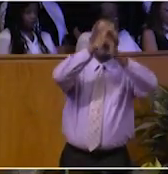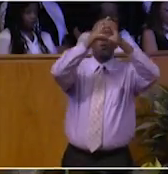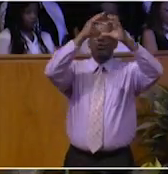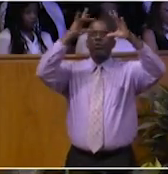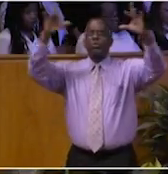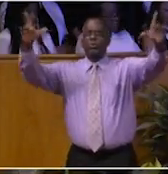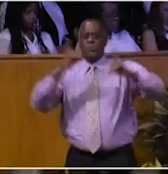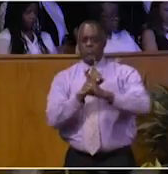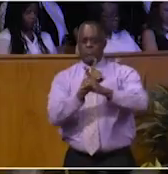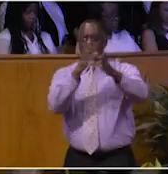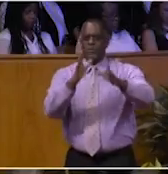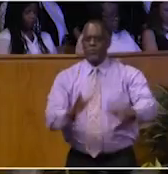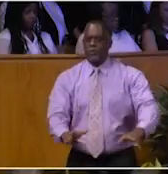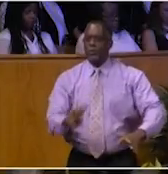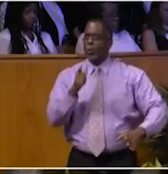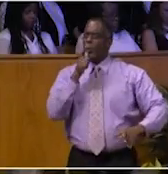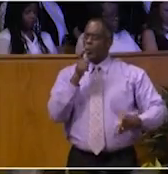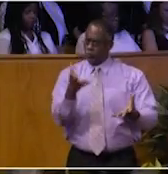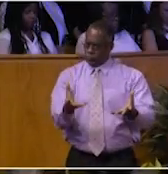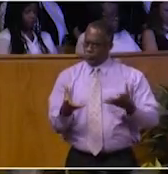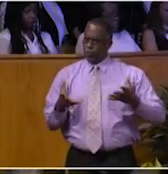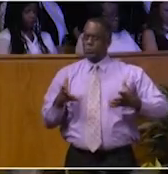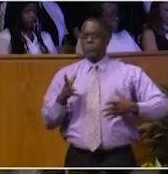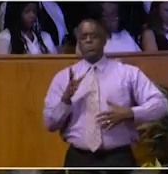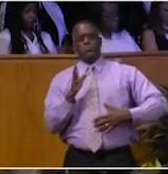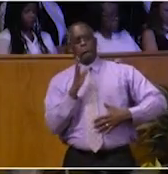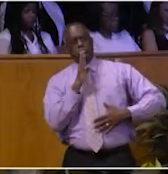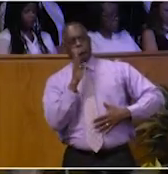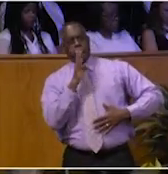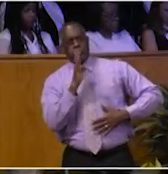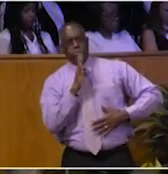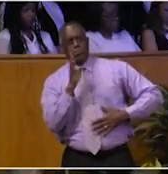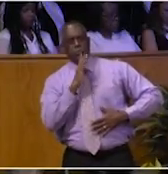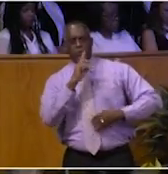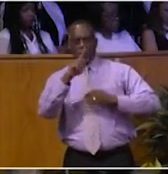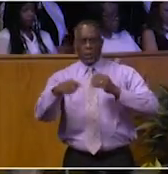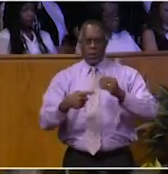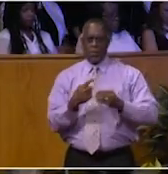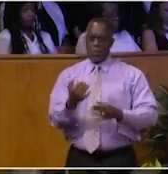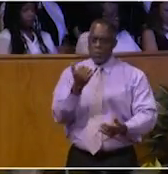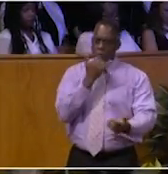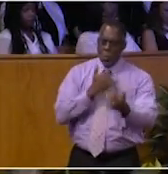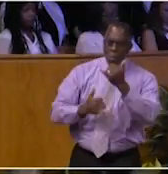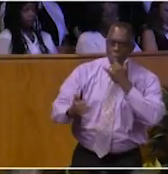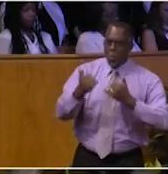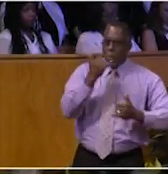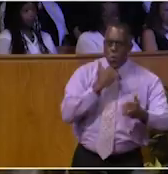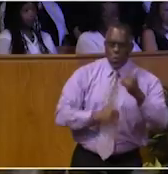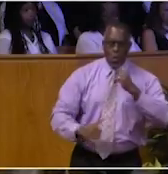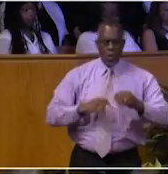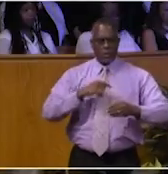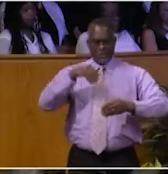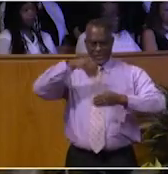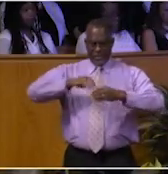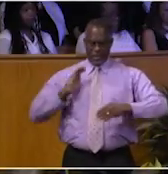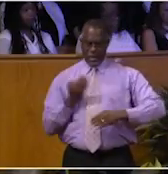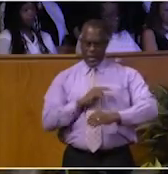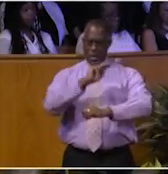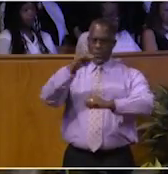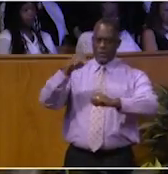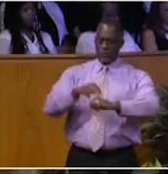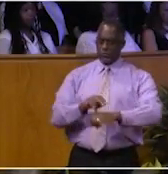in the public square about the injustices that are happening in our nation. Just like the